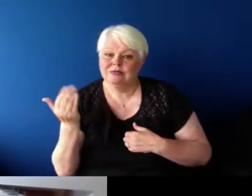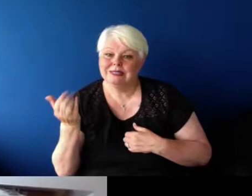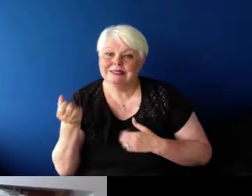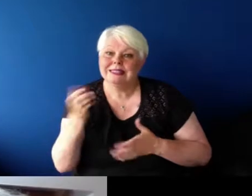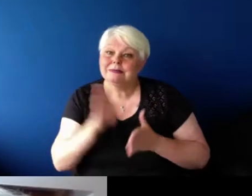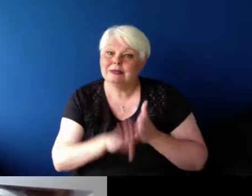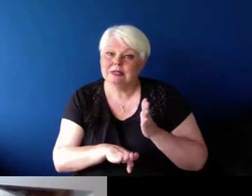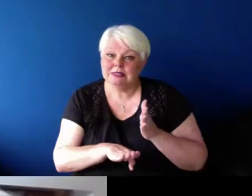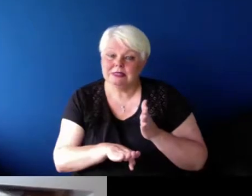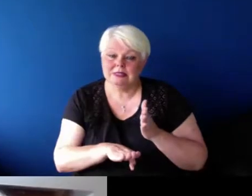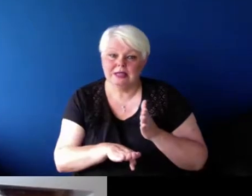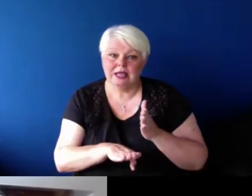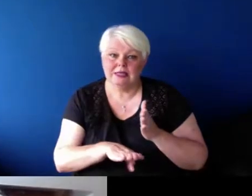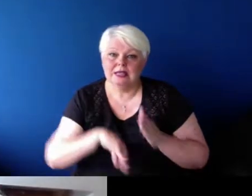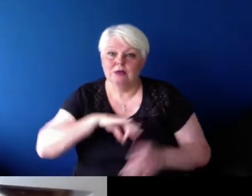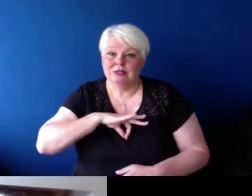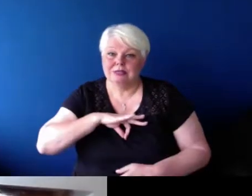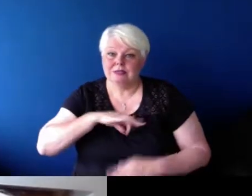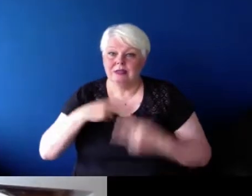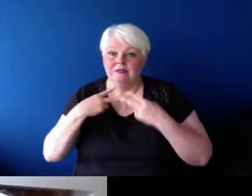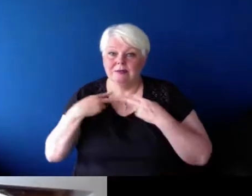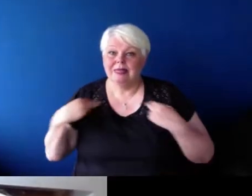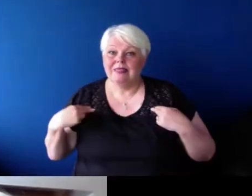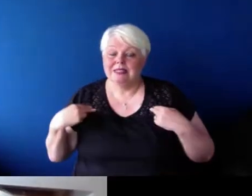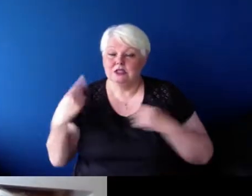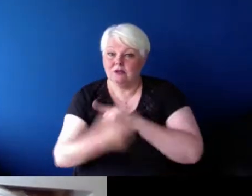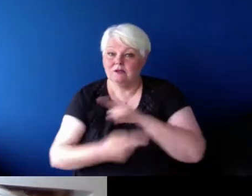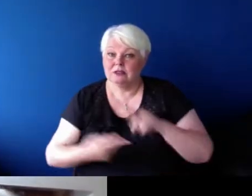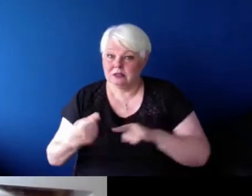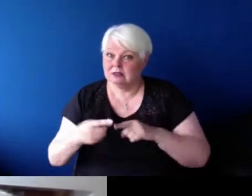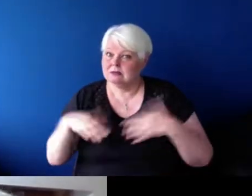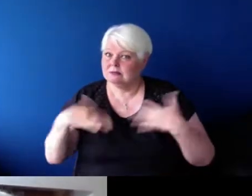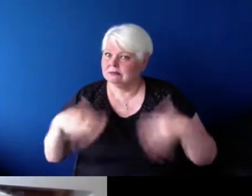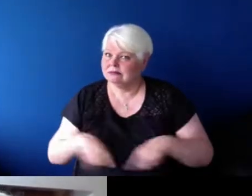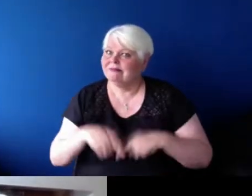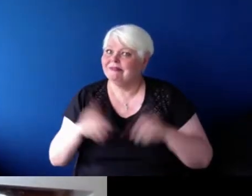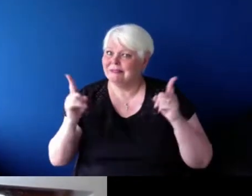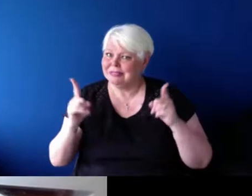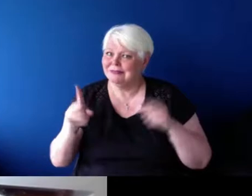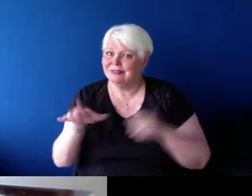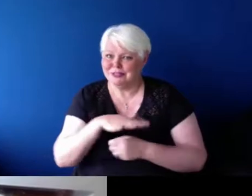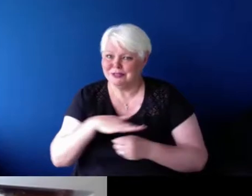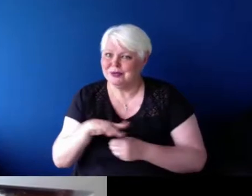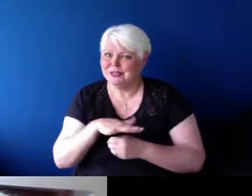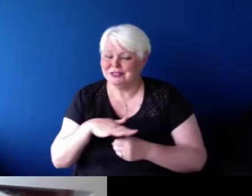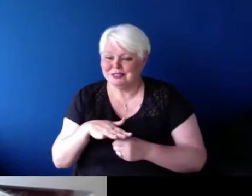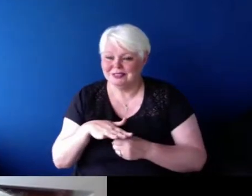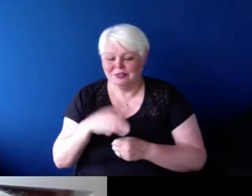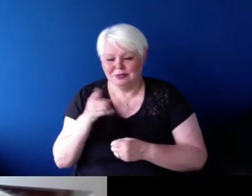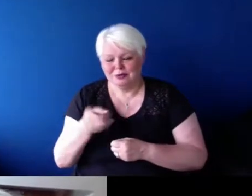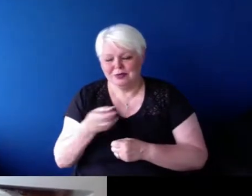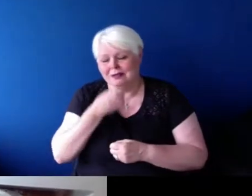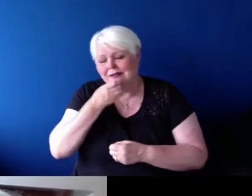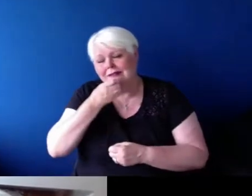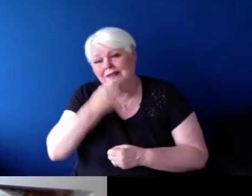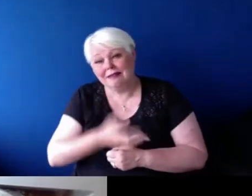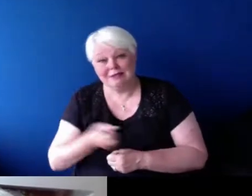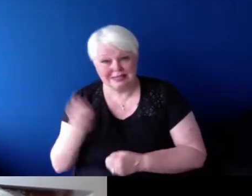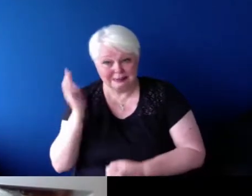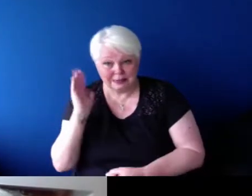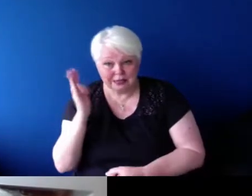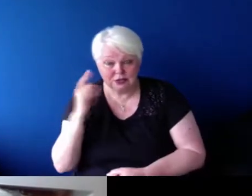experience as president of Methodist Conference in extraordinary circumstances. But I mean, you gave a beautiful speech in which